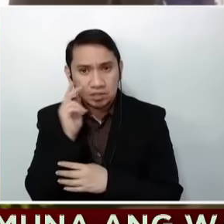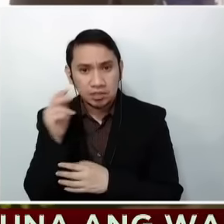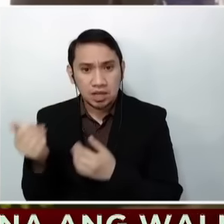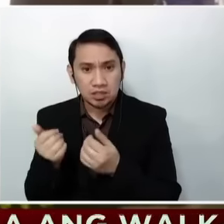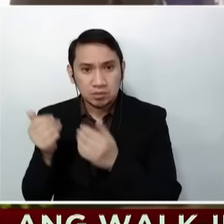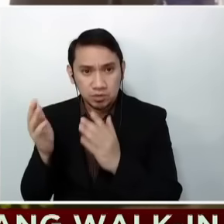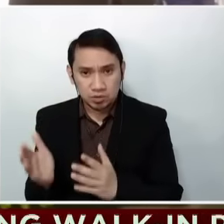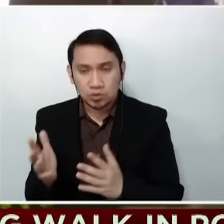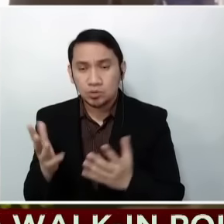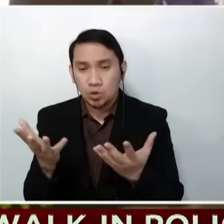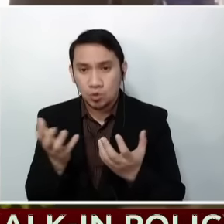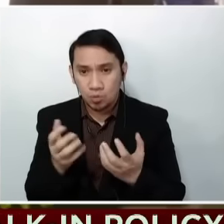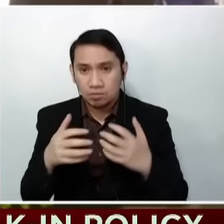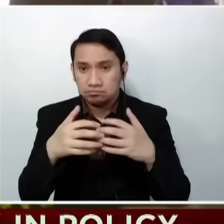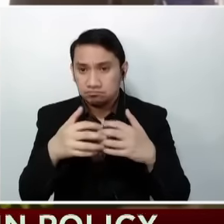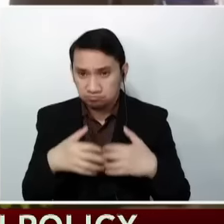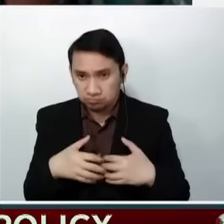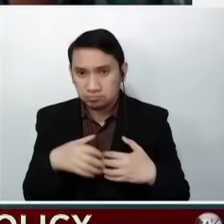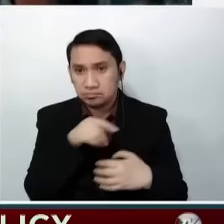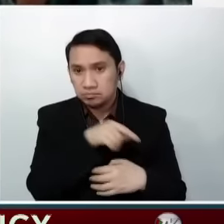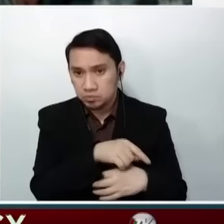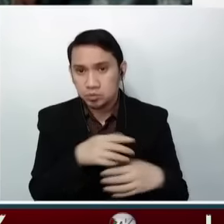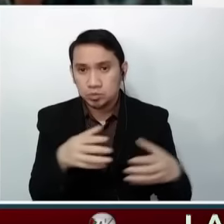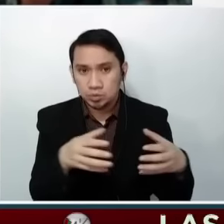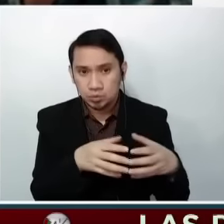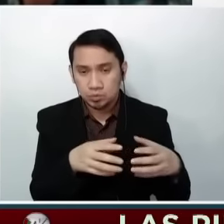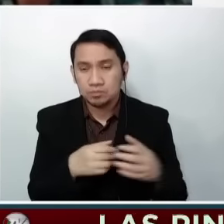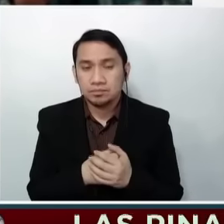lang basagin ang boto ng oposisyon. No,